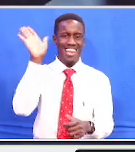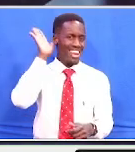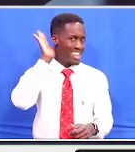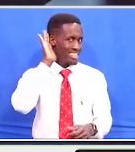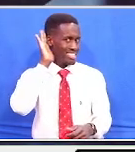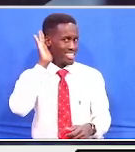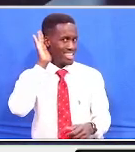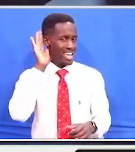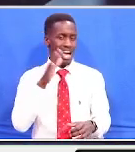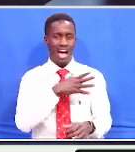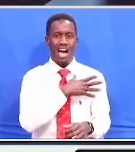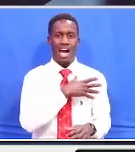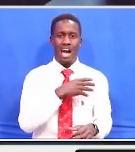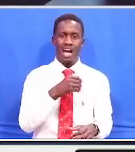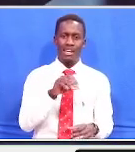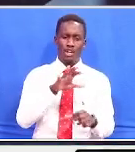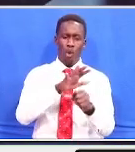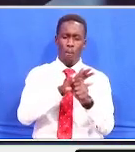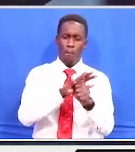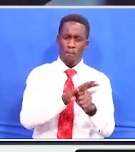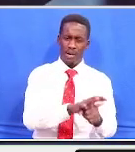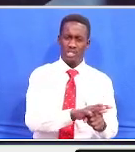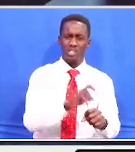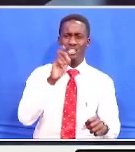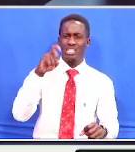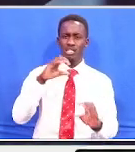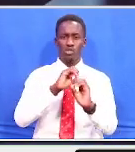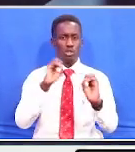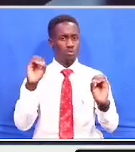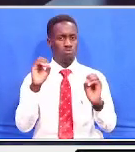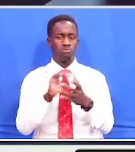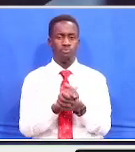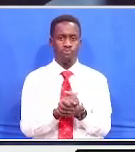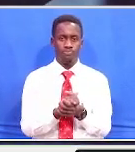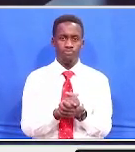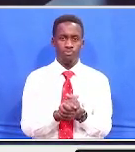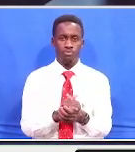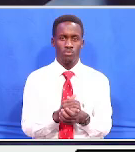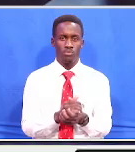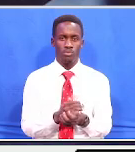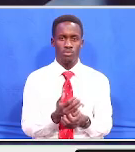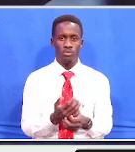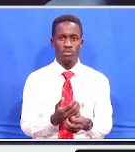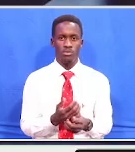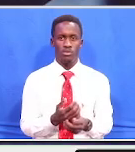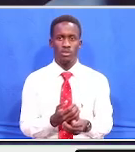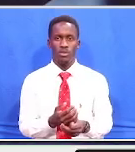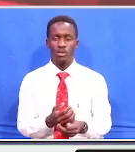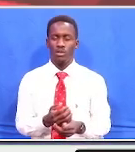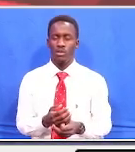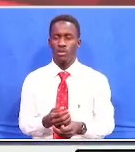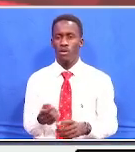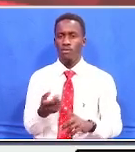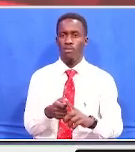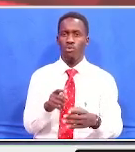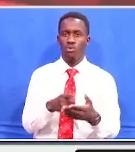not necessarily supposed to be forcefully forced into things. Okay. Yeah. Senator, picking up from what, you know, John is